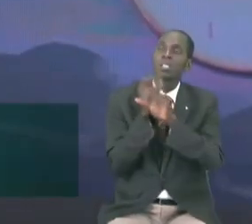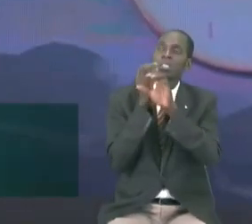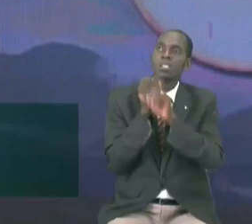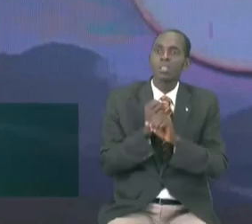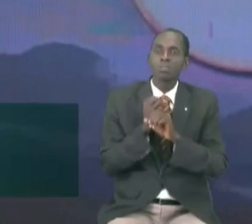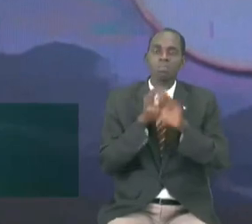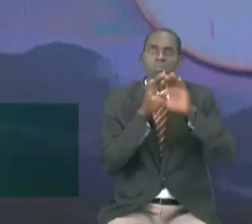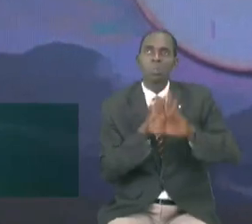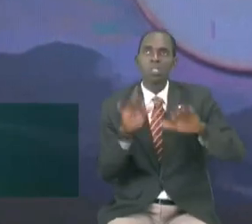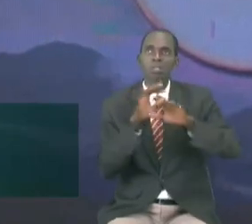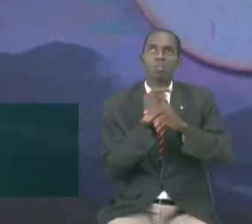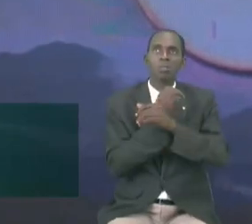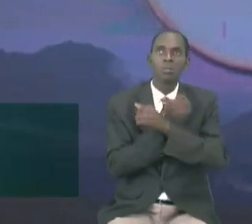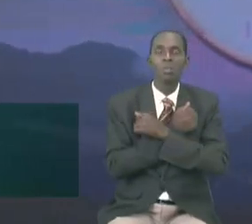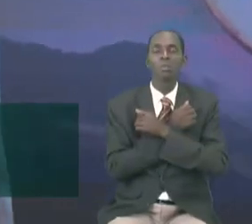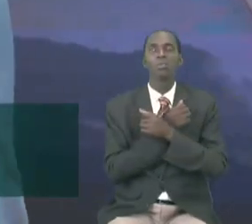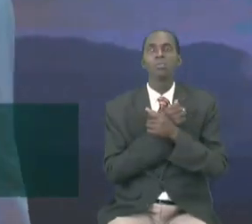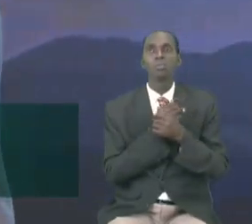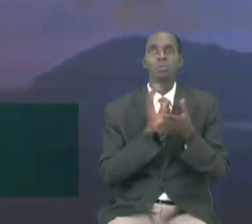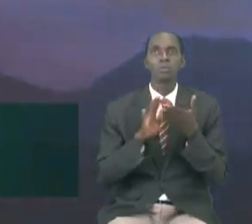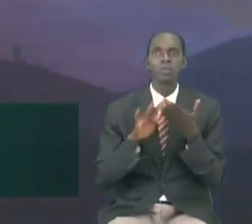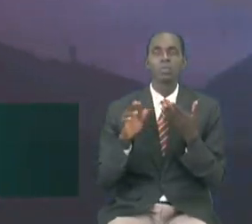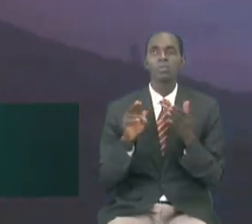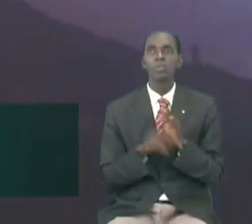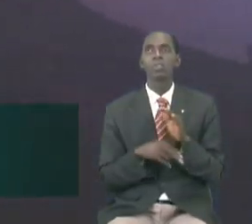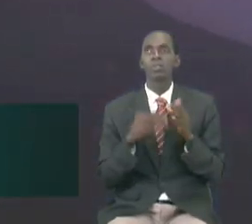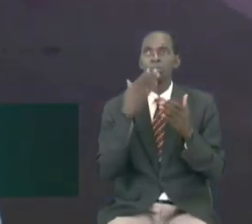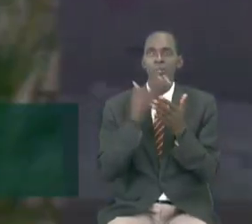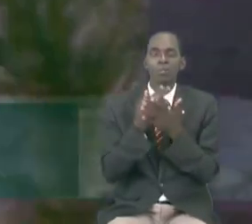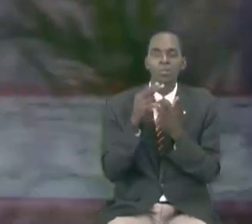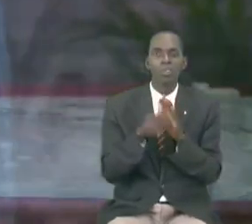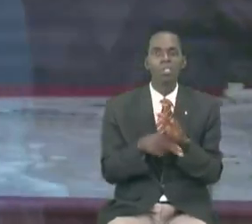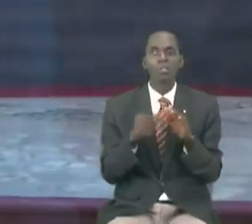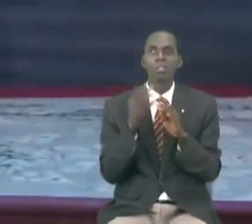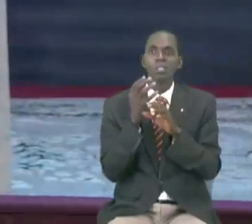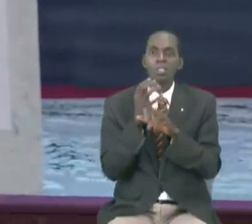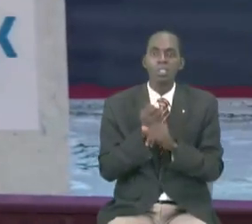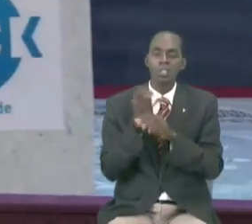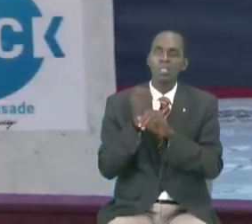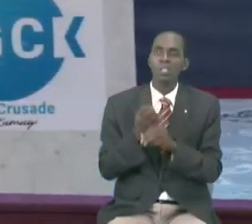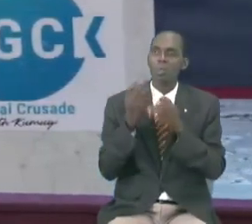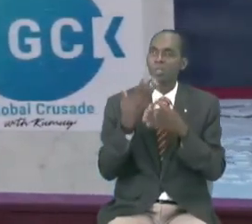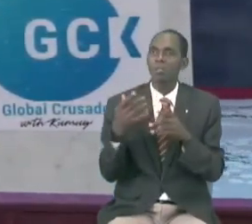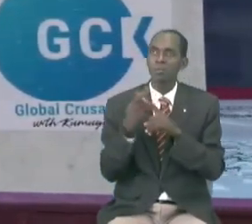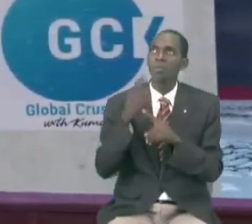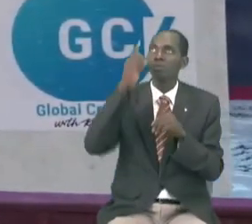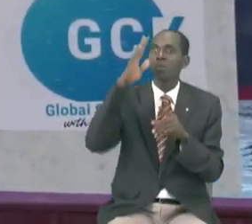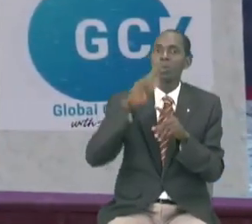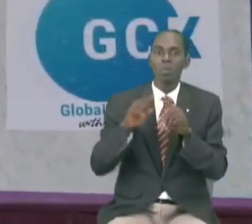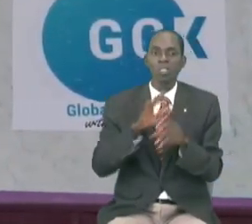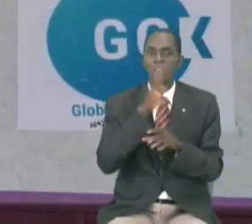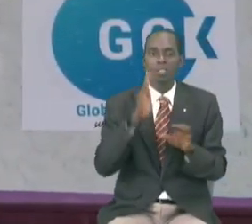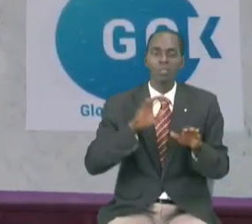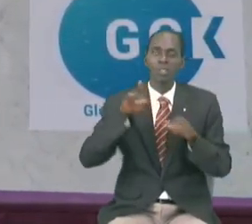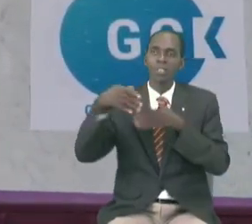never give. They never give back with obedience, with holiness, with righteousness, and they assume that everything will be all